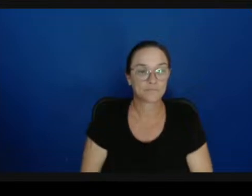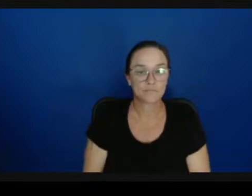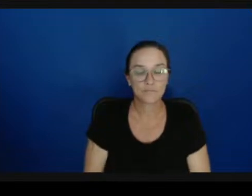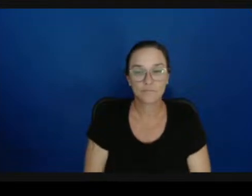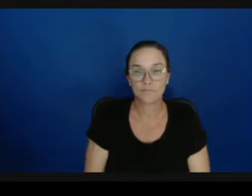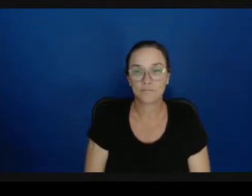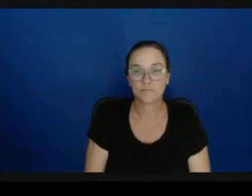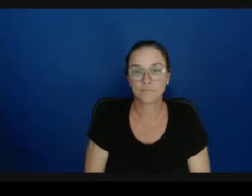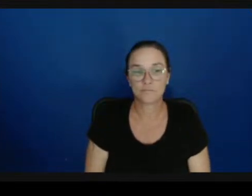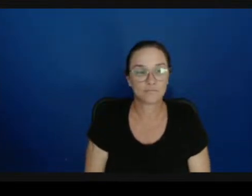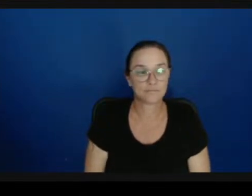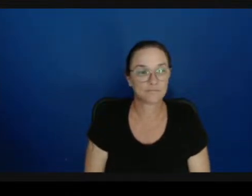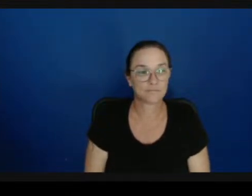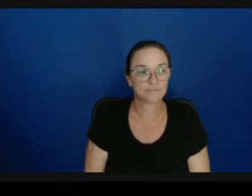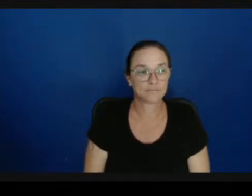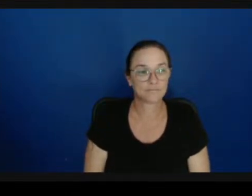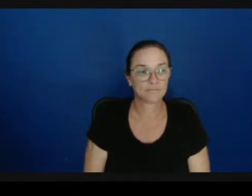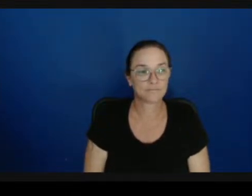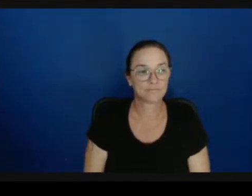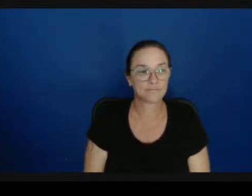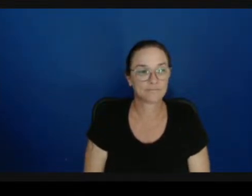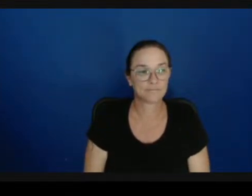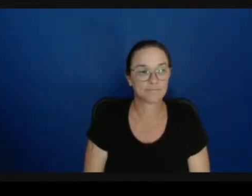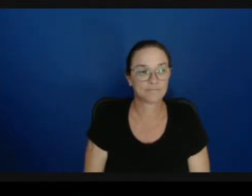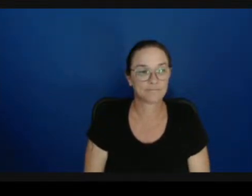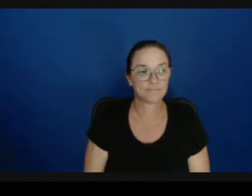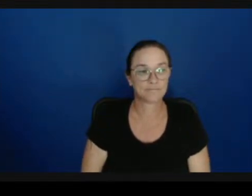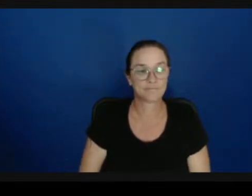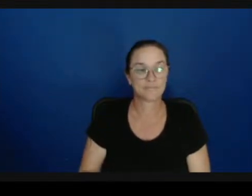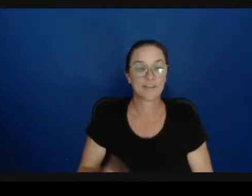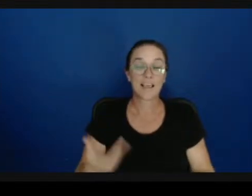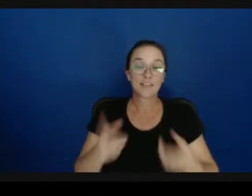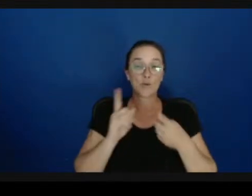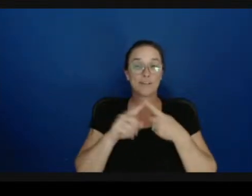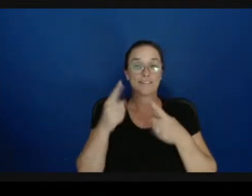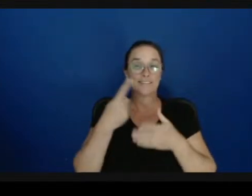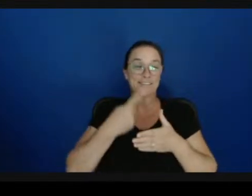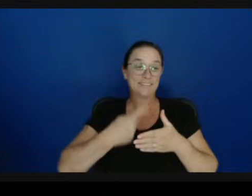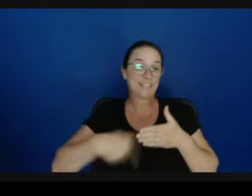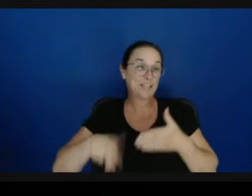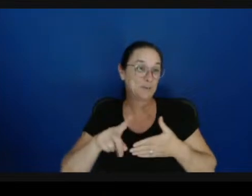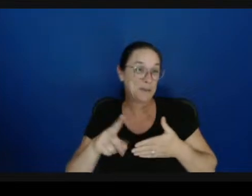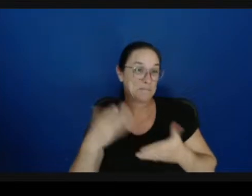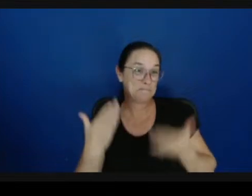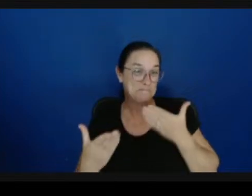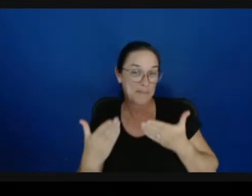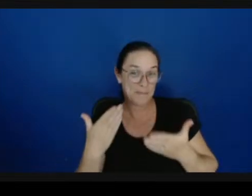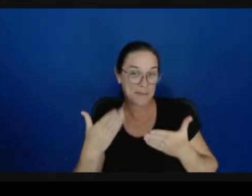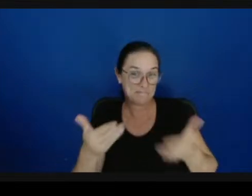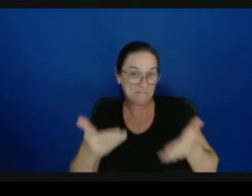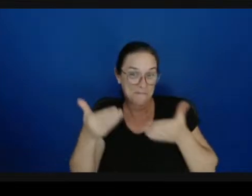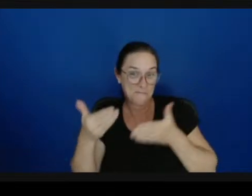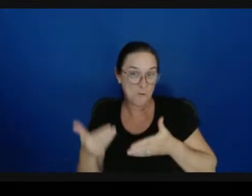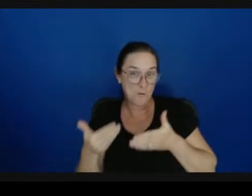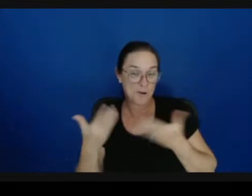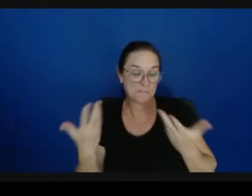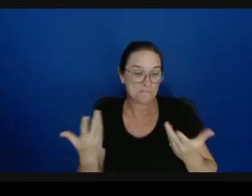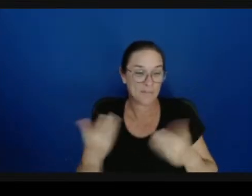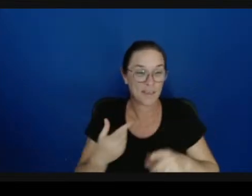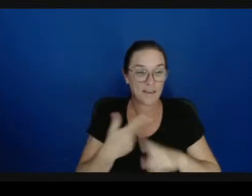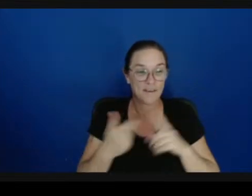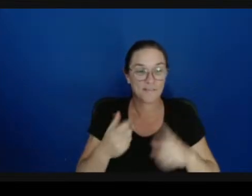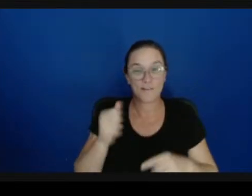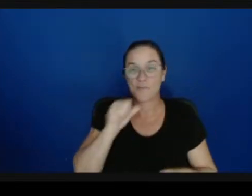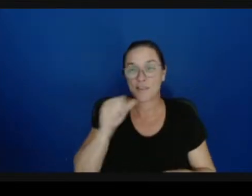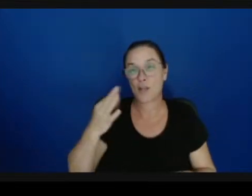Yeah. So, yeah, perhaps until next week, if not sooner. From the